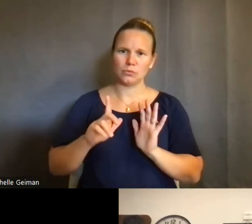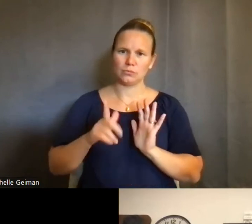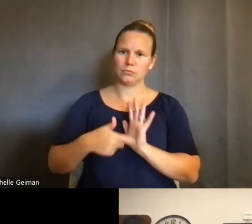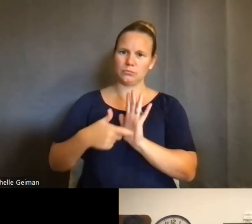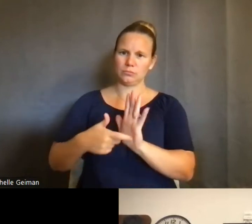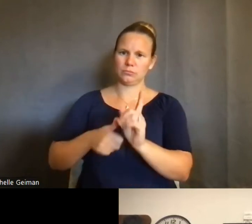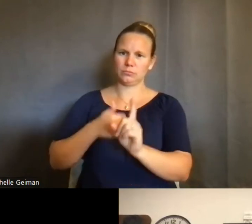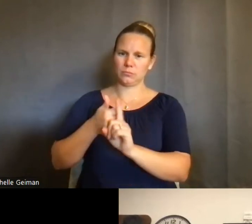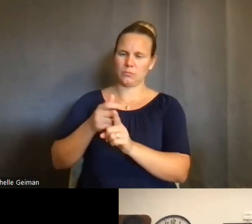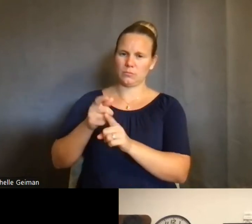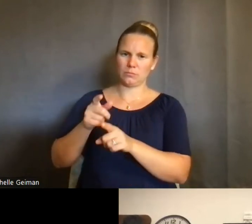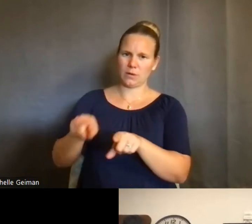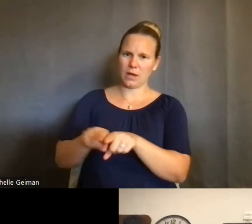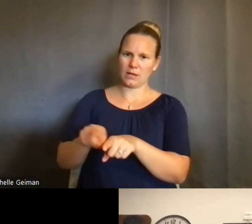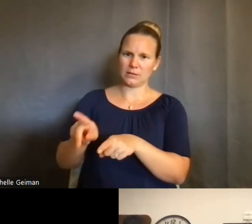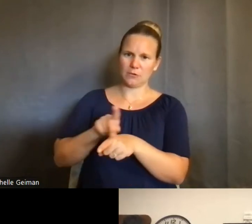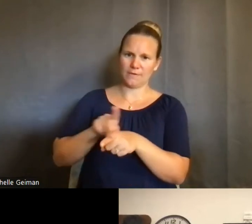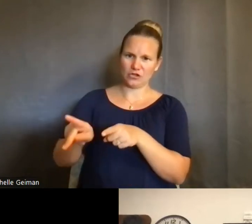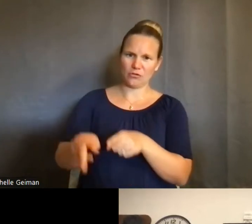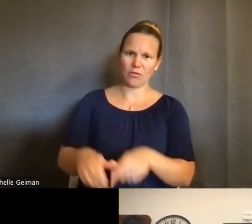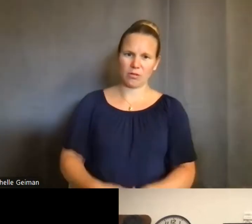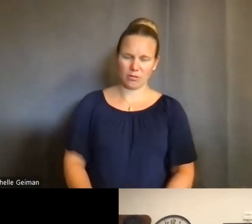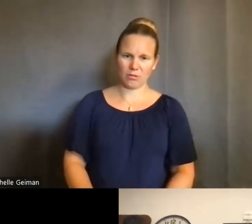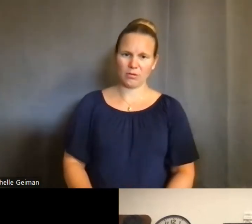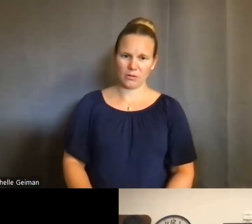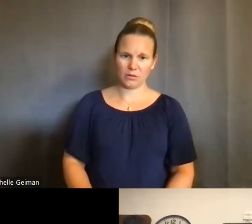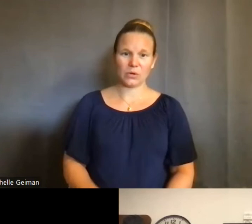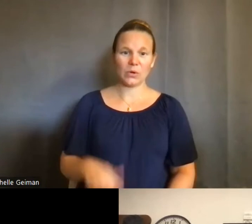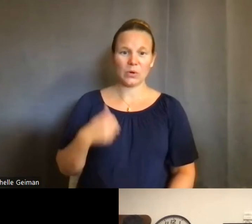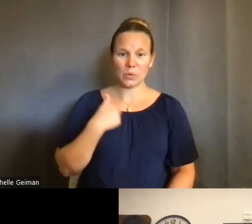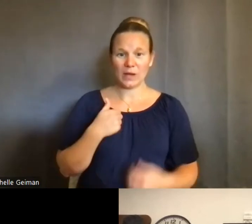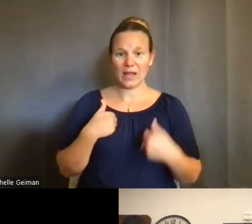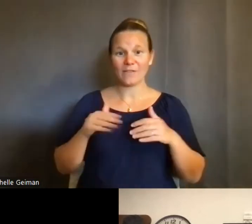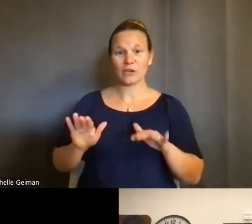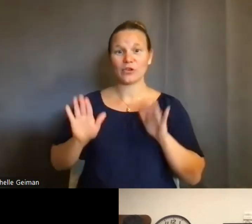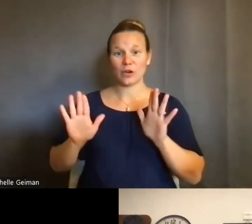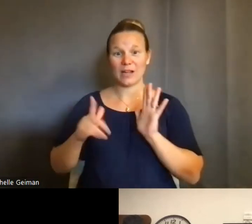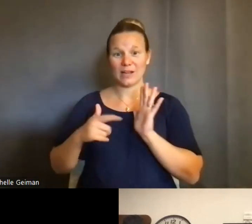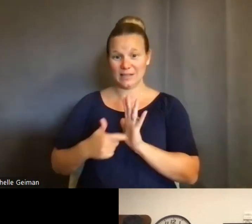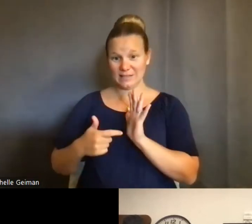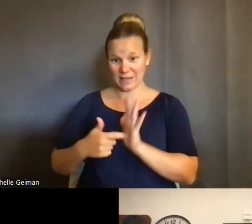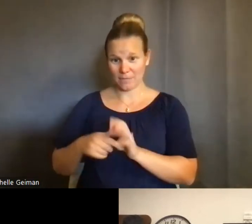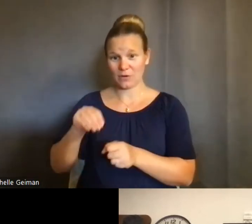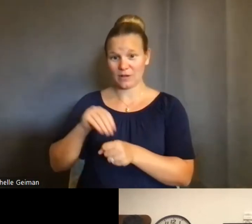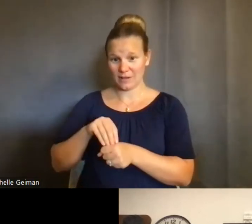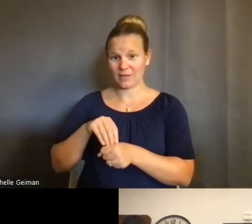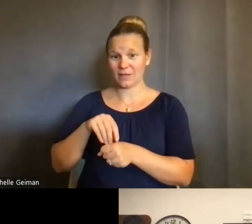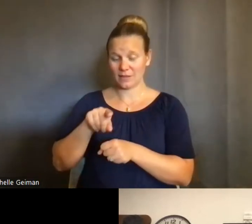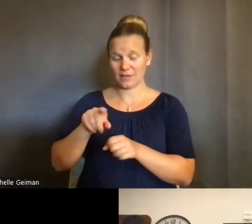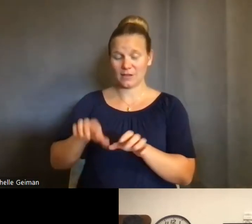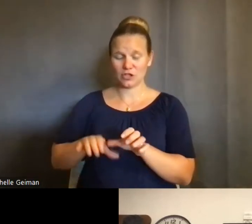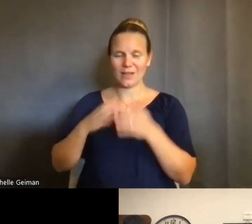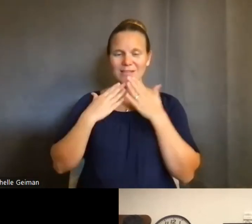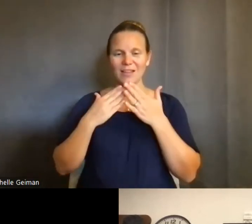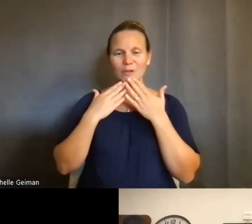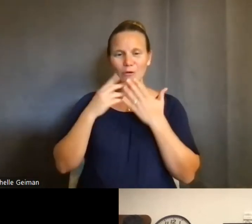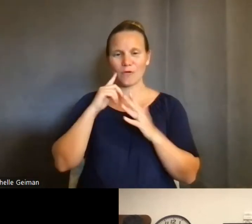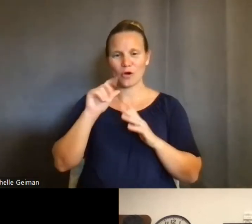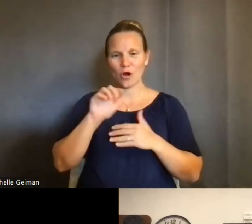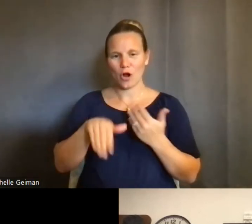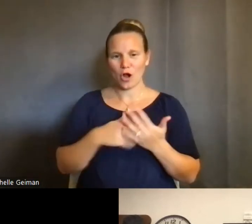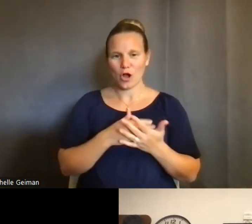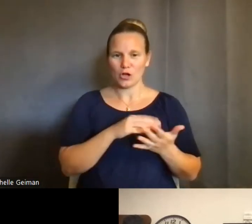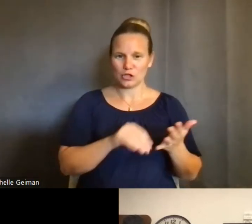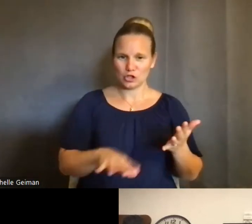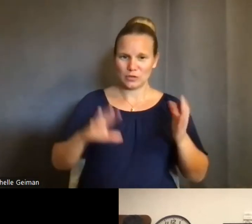a professional light. Thank you. And we have some great examples in the chat. Thank you to all the students and teachers participating in that to show